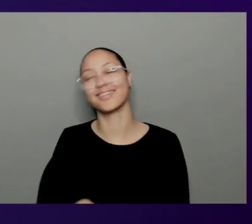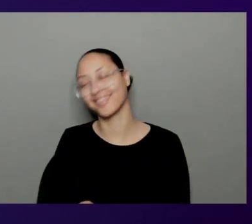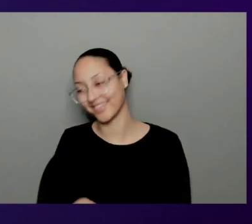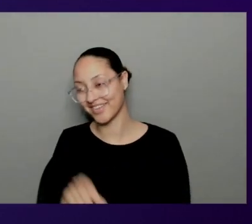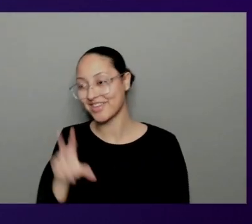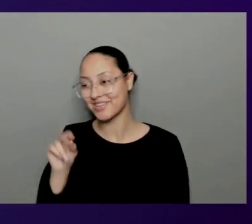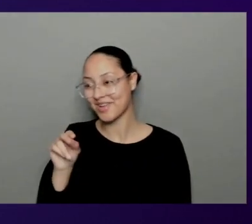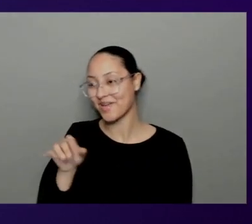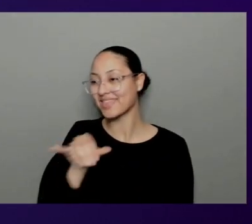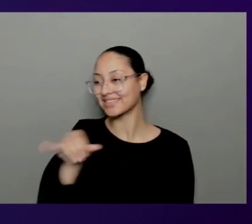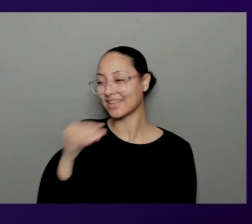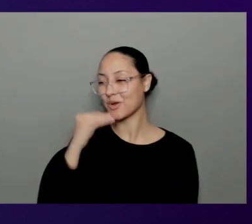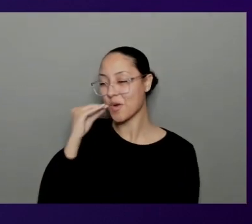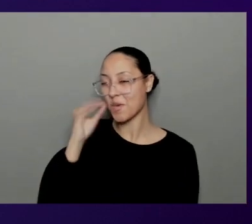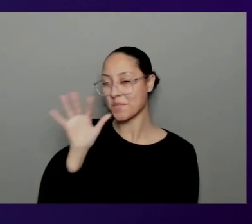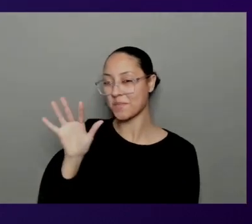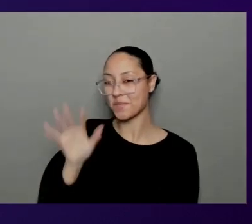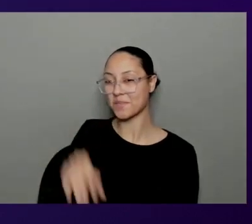home.